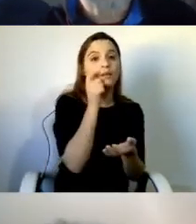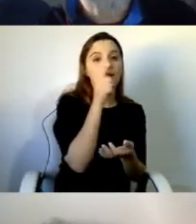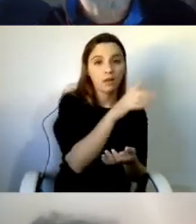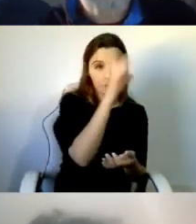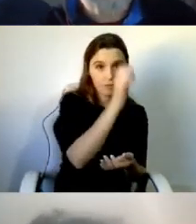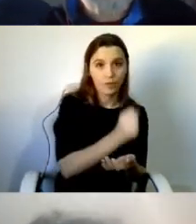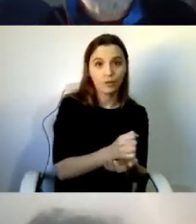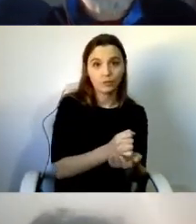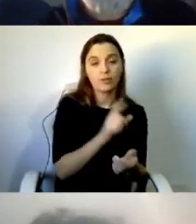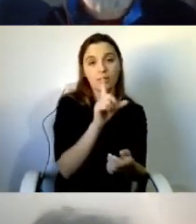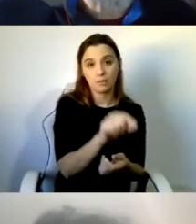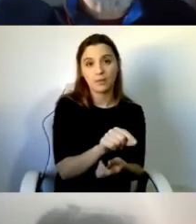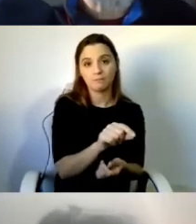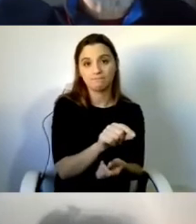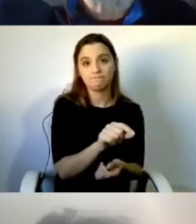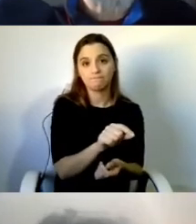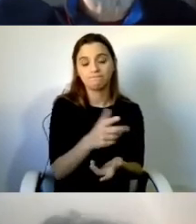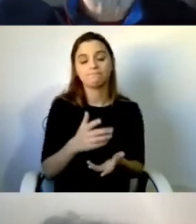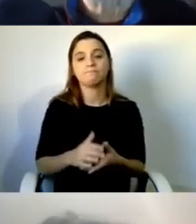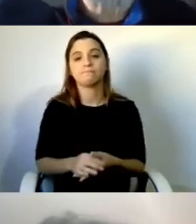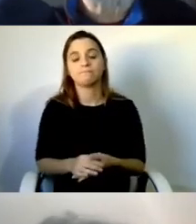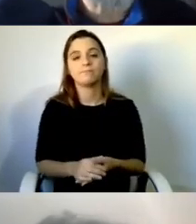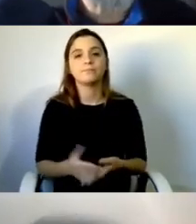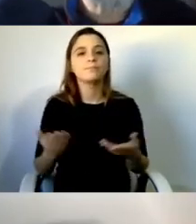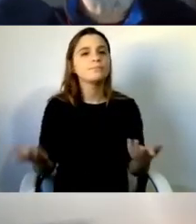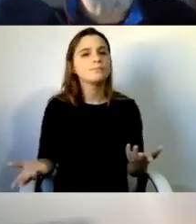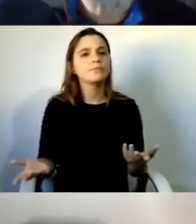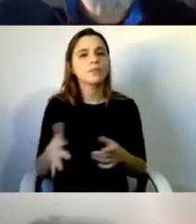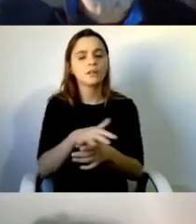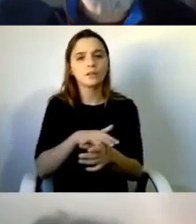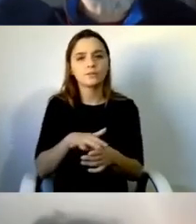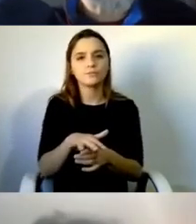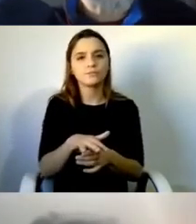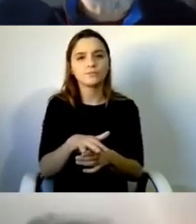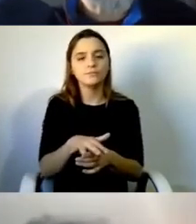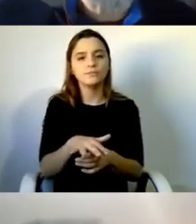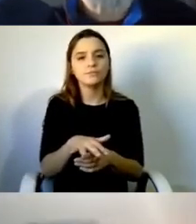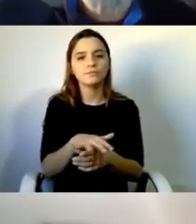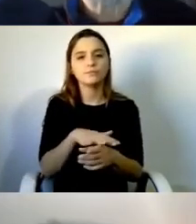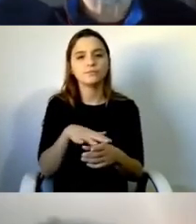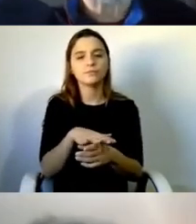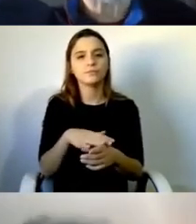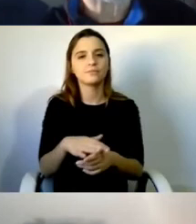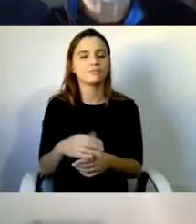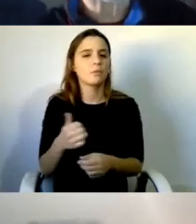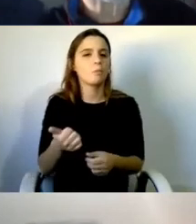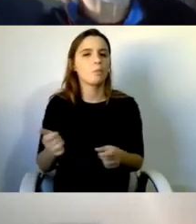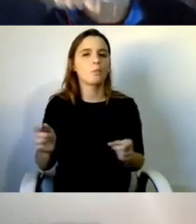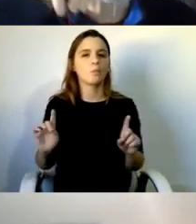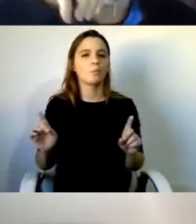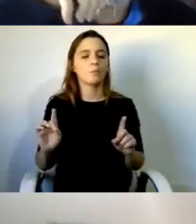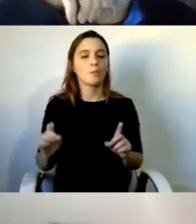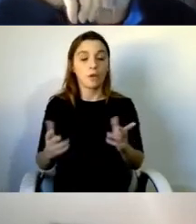So the situation isn't good, even though the Bulgarian